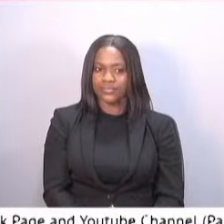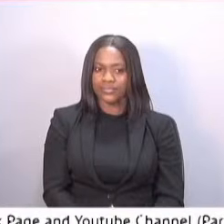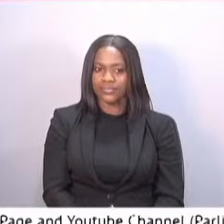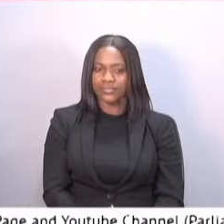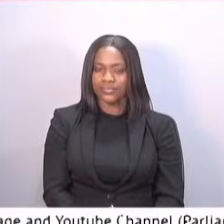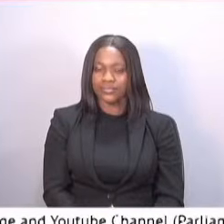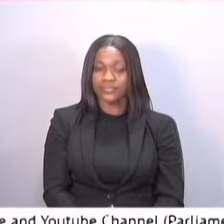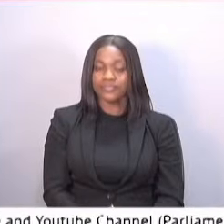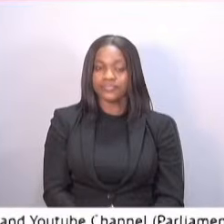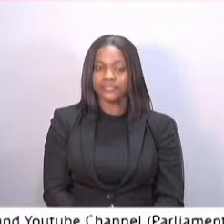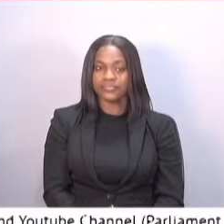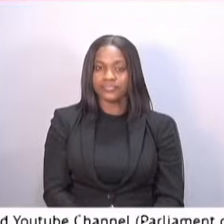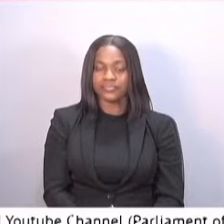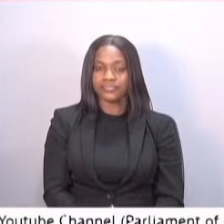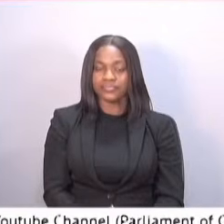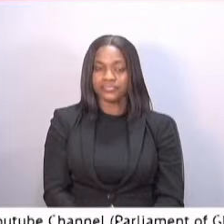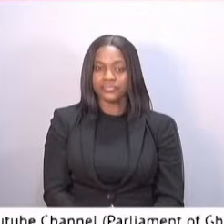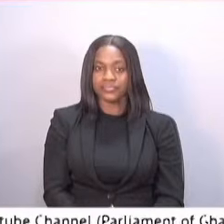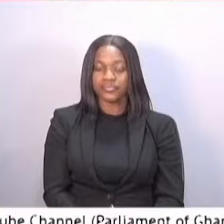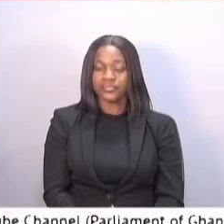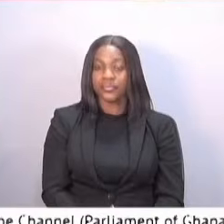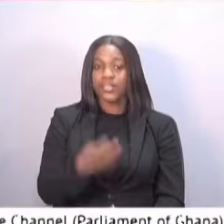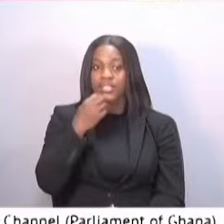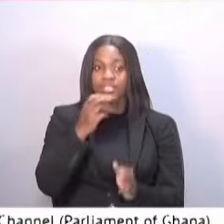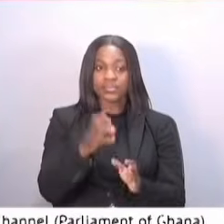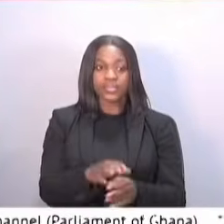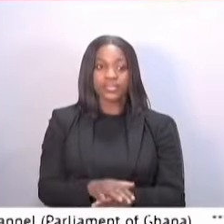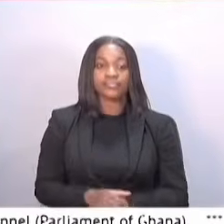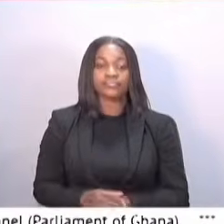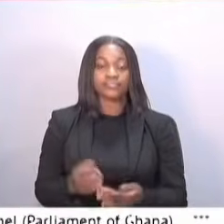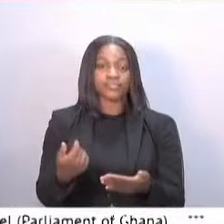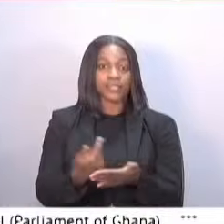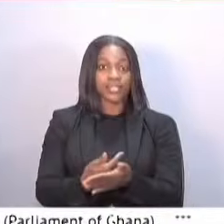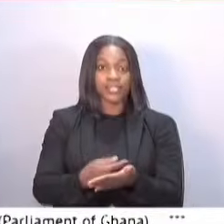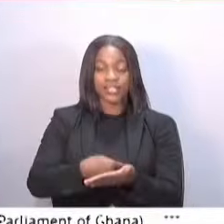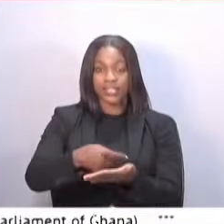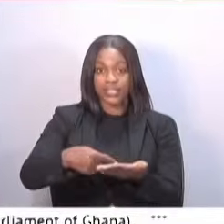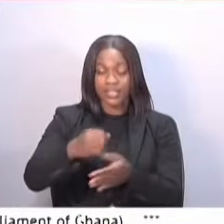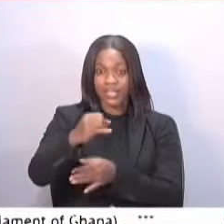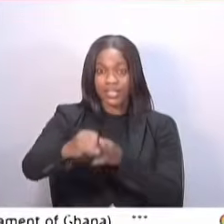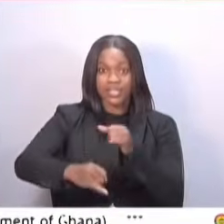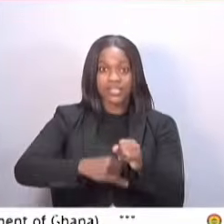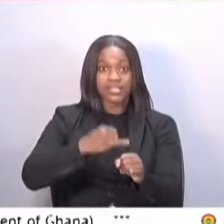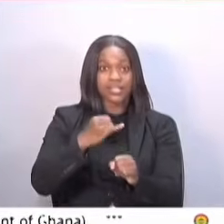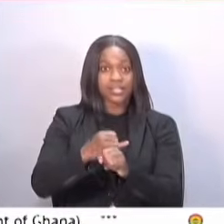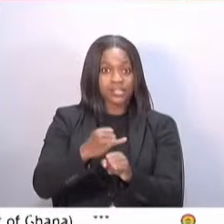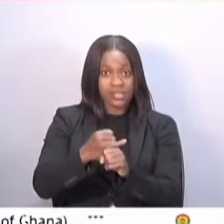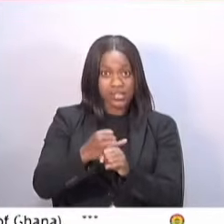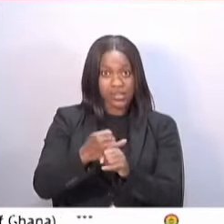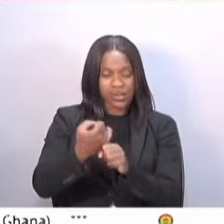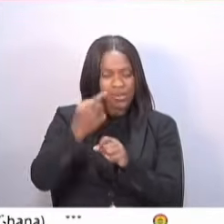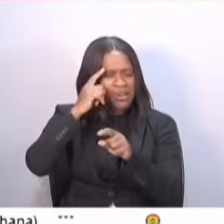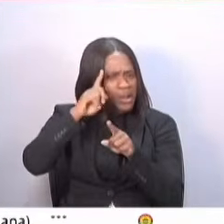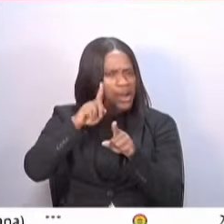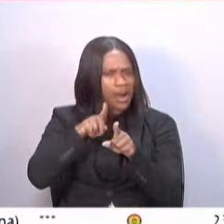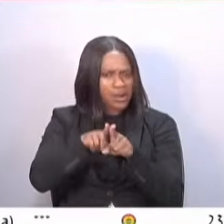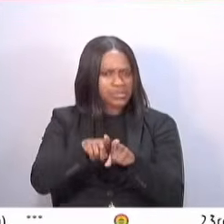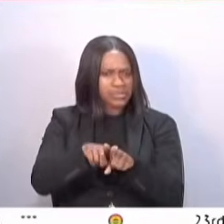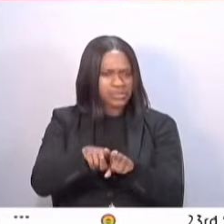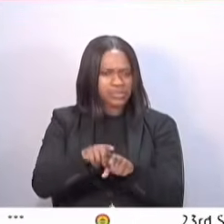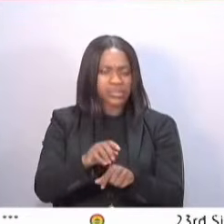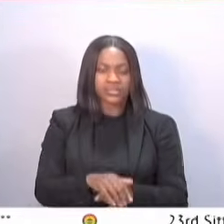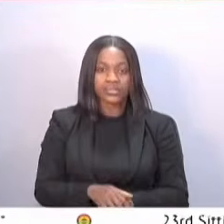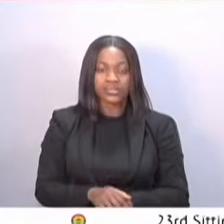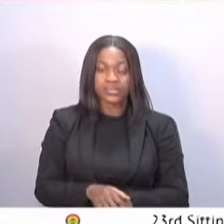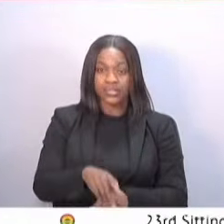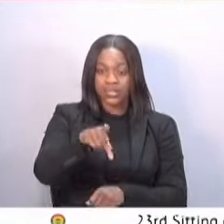Thank you, Mr. Speaker. Mr. Speaker, Ghana has signed on to some international protocols. The